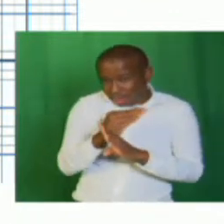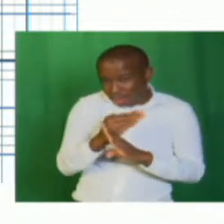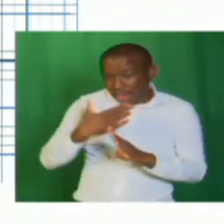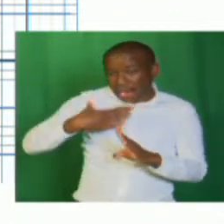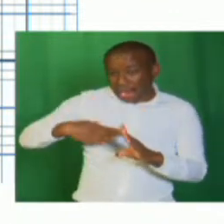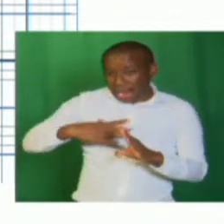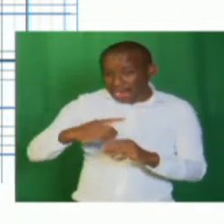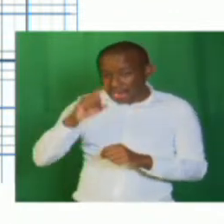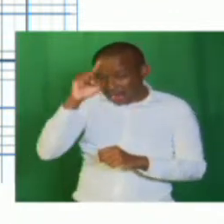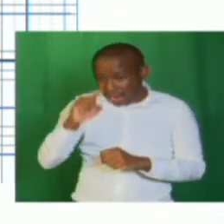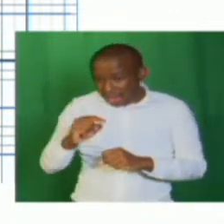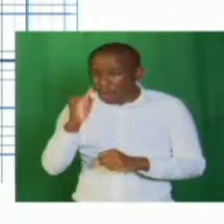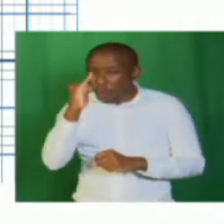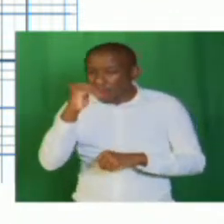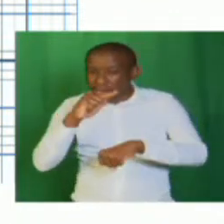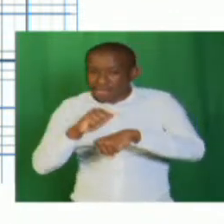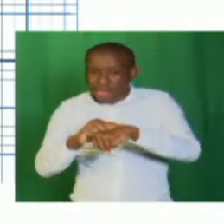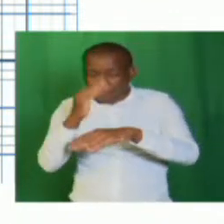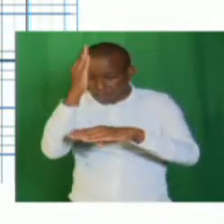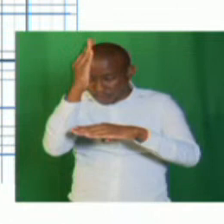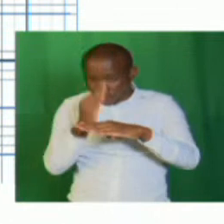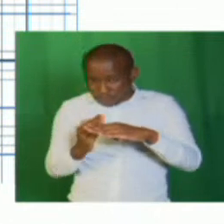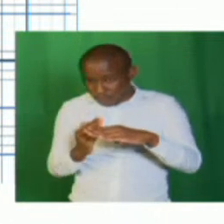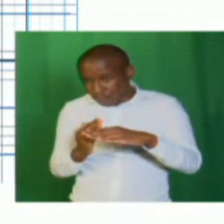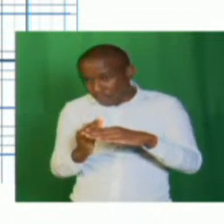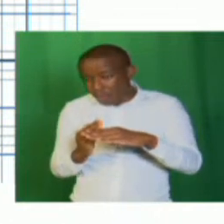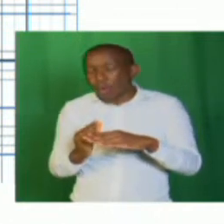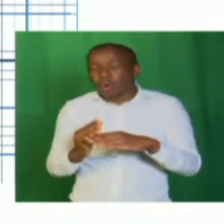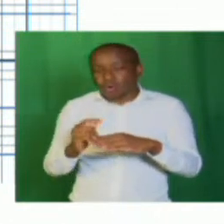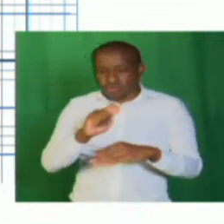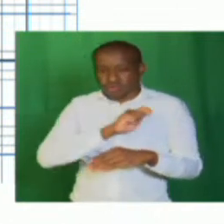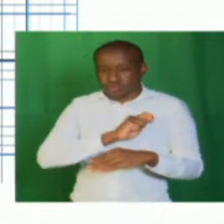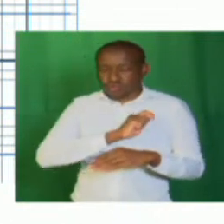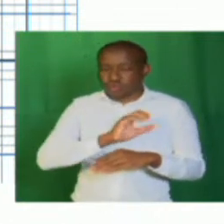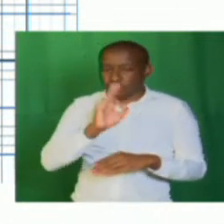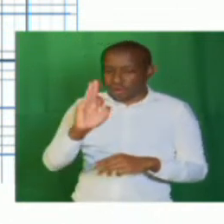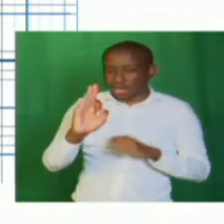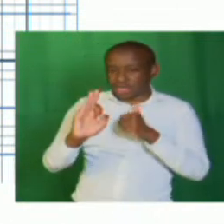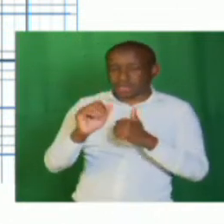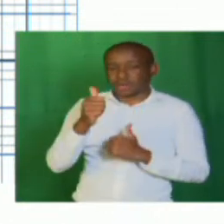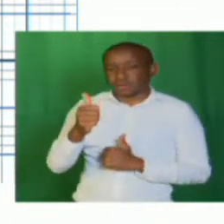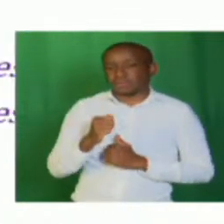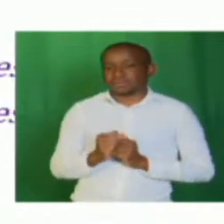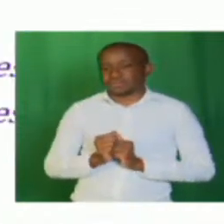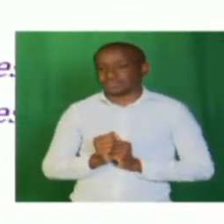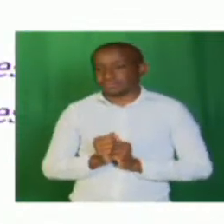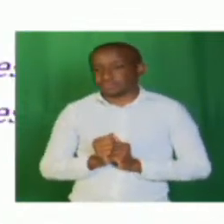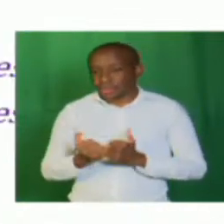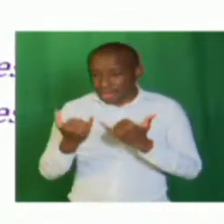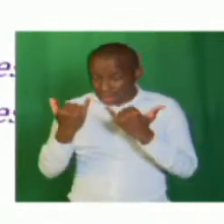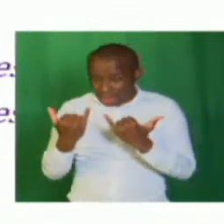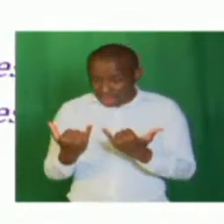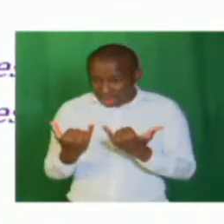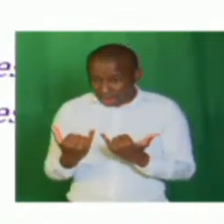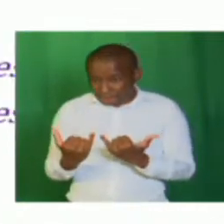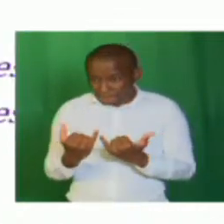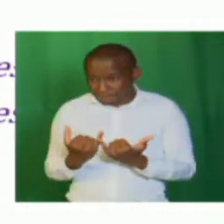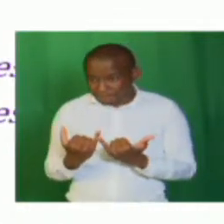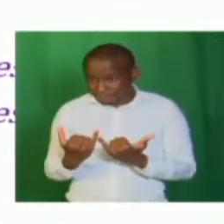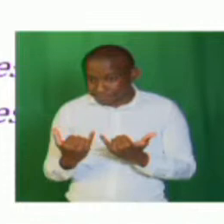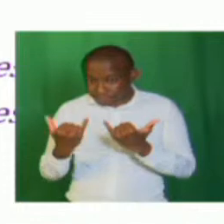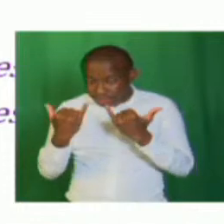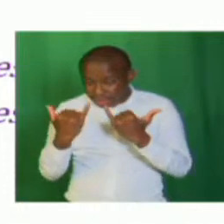function once. So this also qualifies to be a function. And then